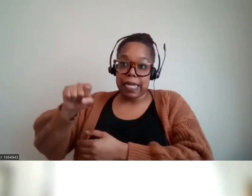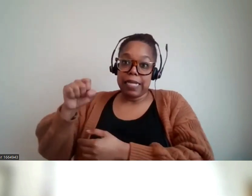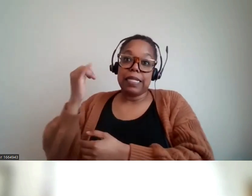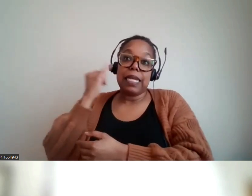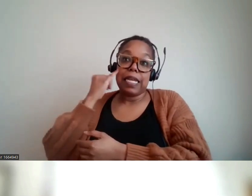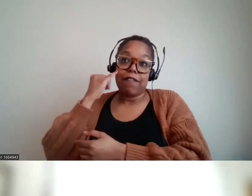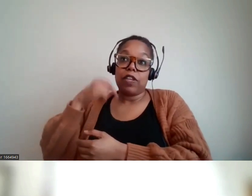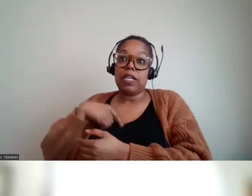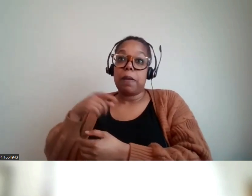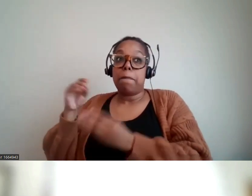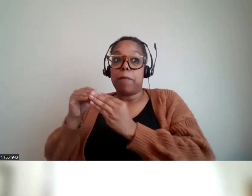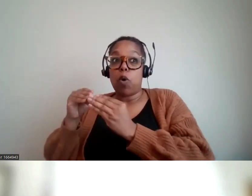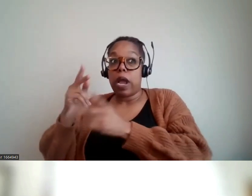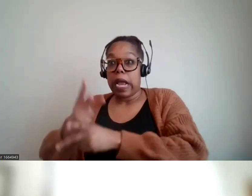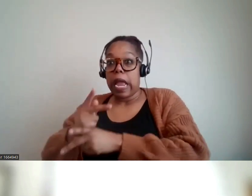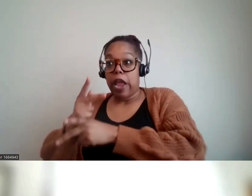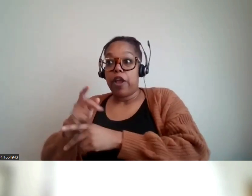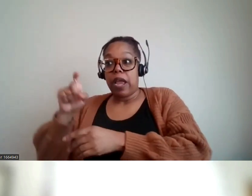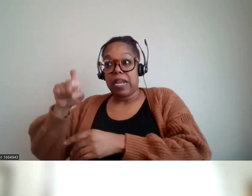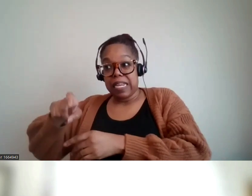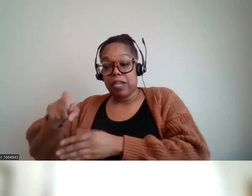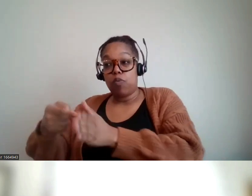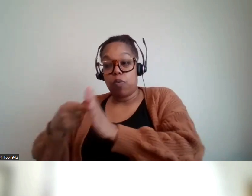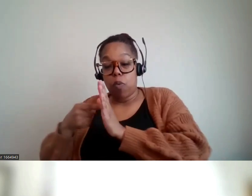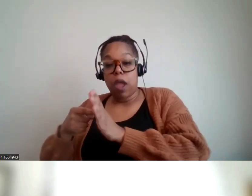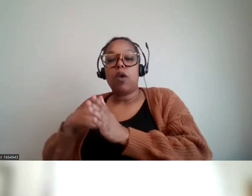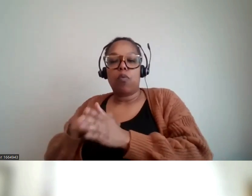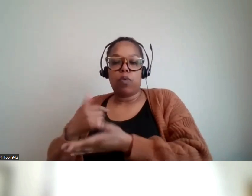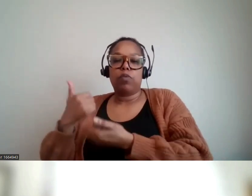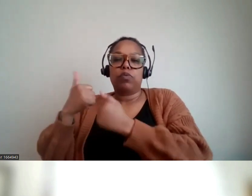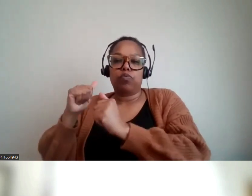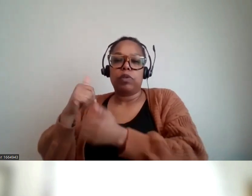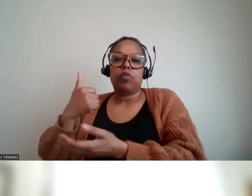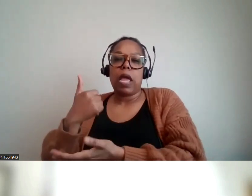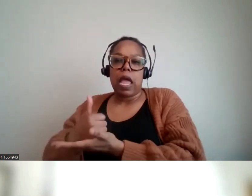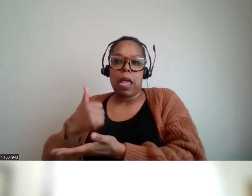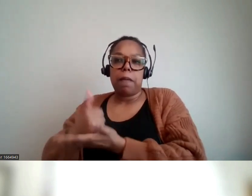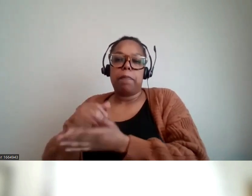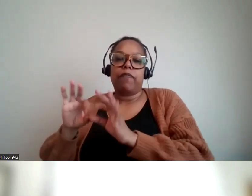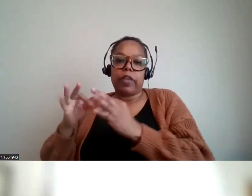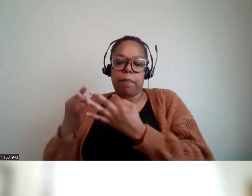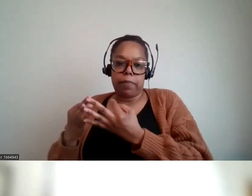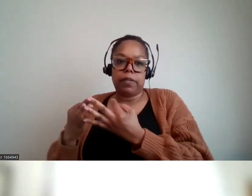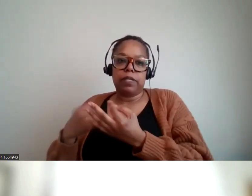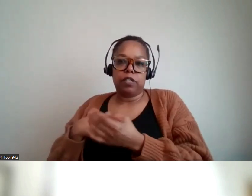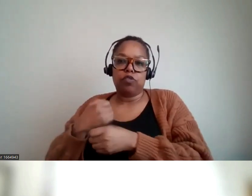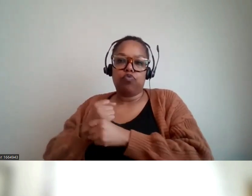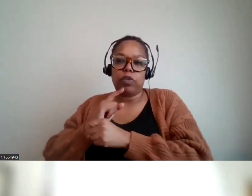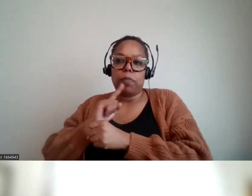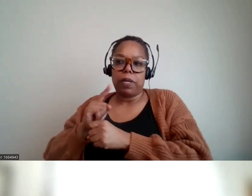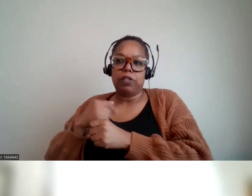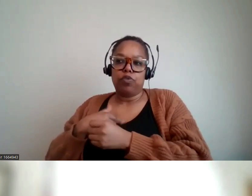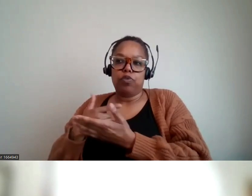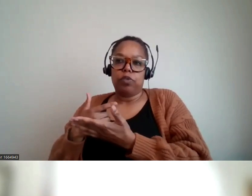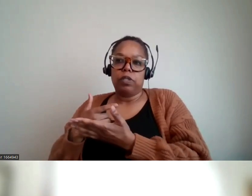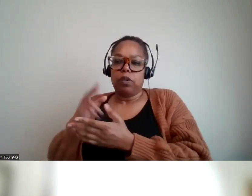care, we'll help make that linkage for the family and try to make that transition as least traumatic as possible. But again, we're